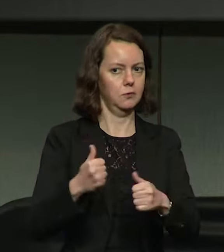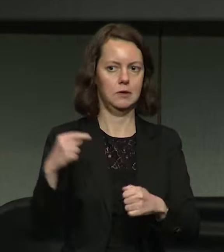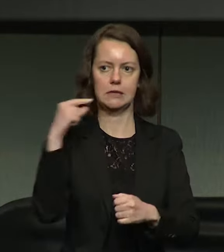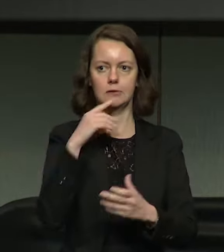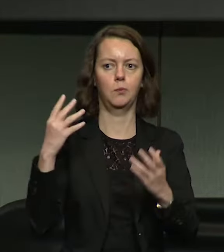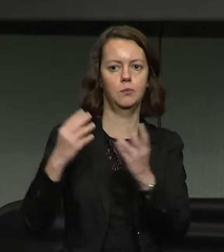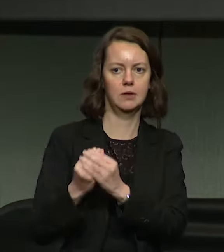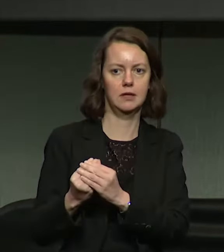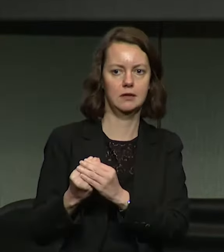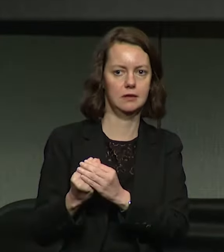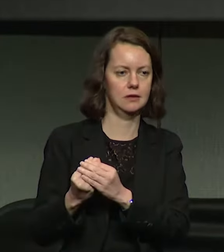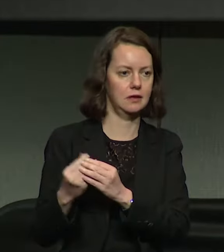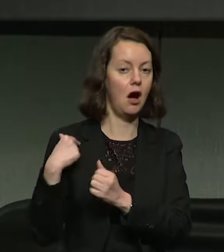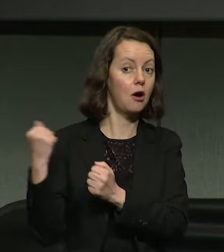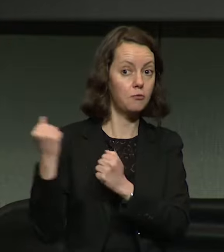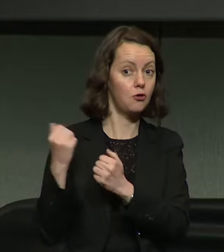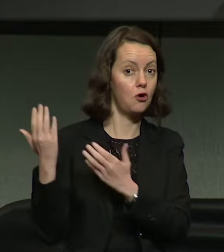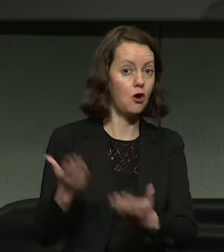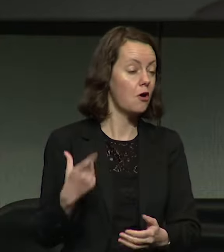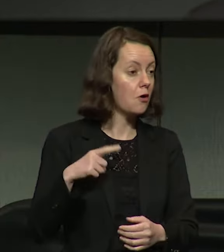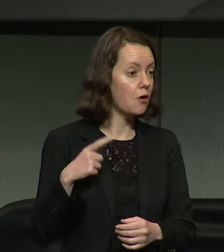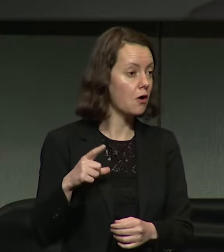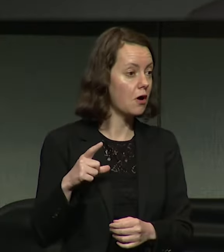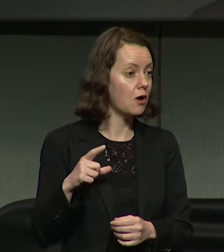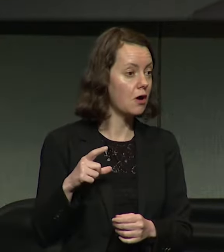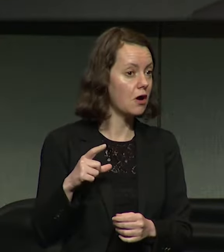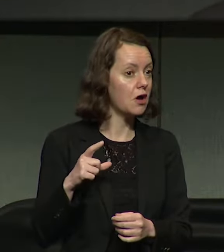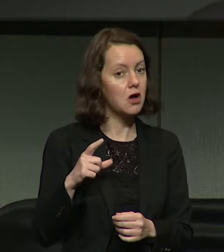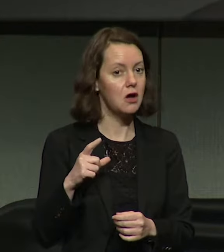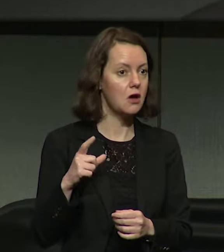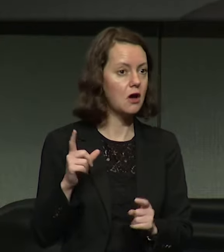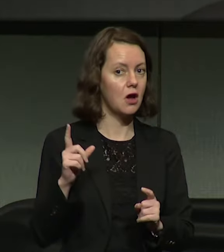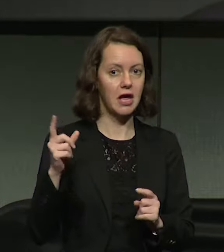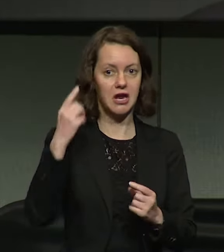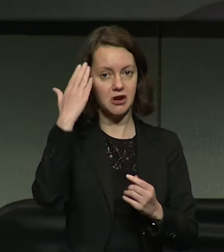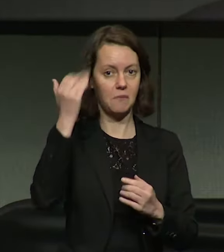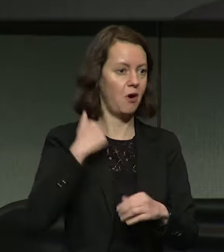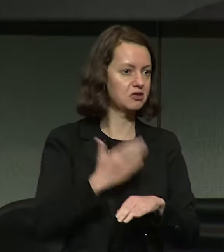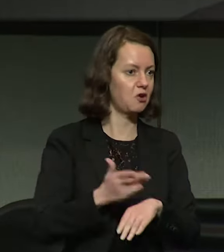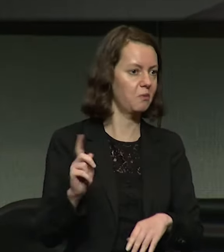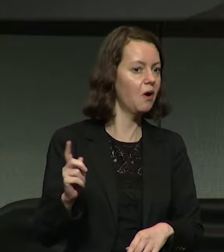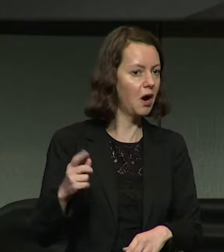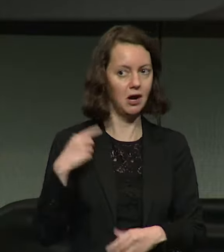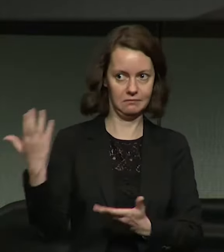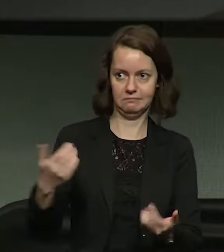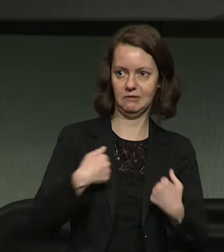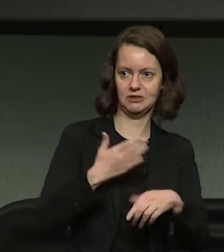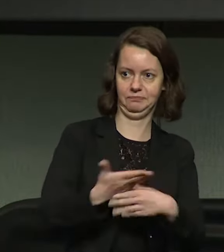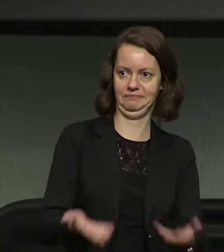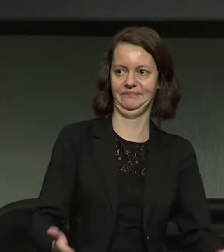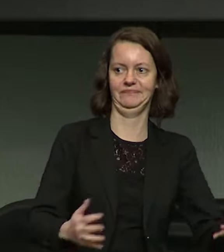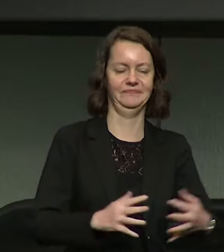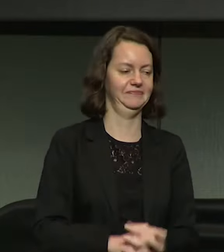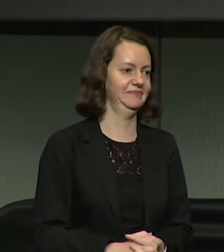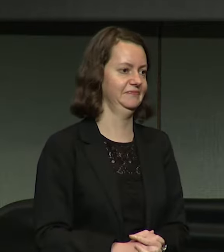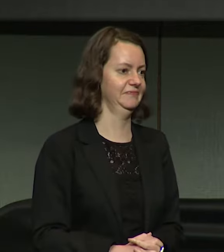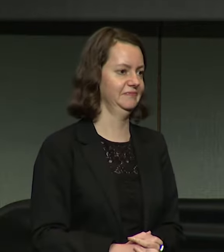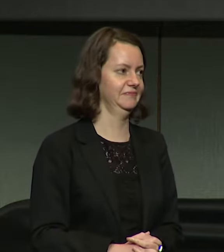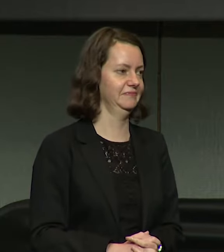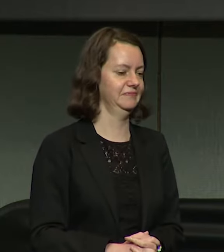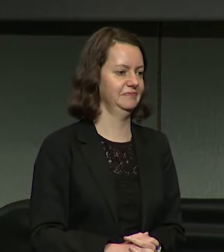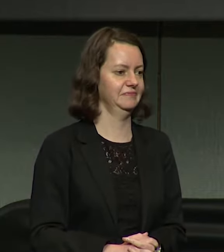son and spend time. I brought him along because he doesn't really know what I do when I'm away. So I thought maybe I